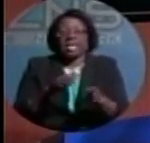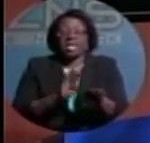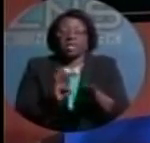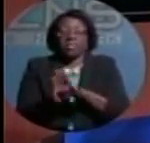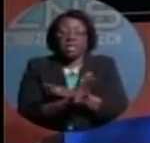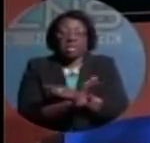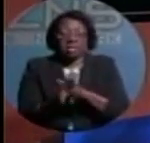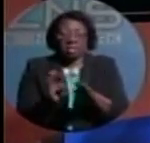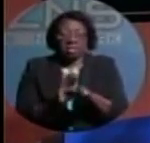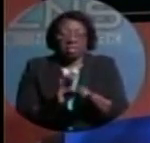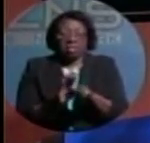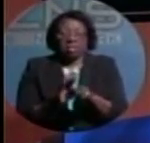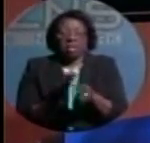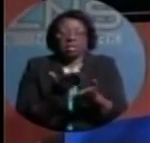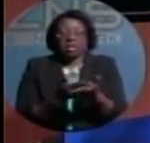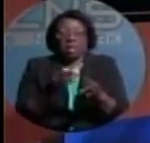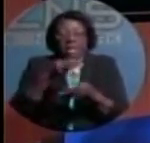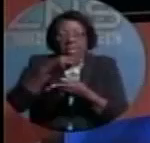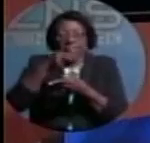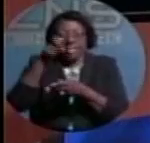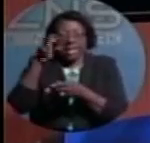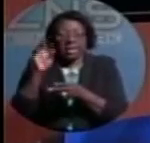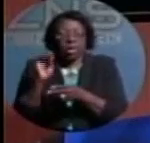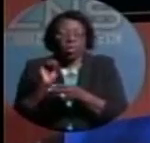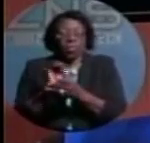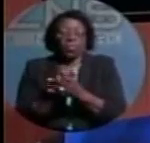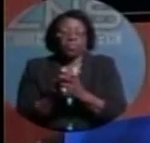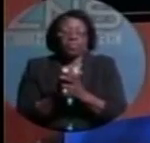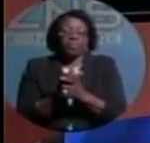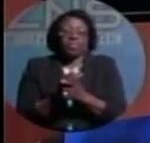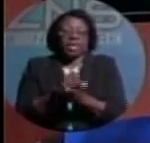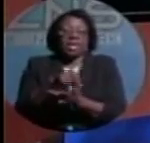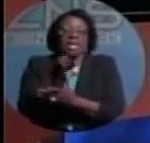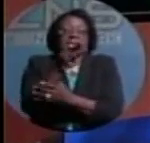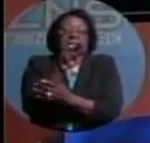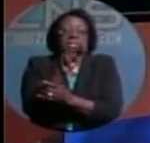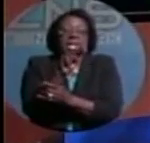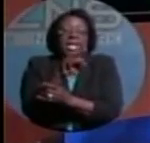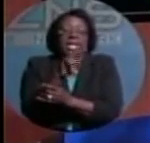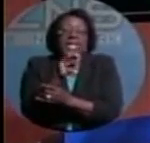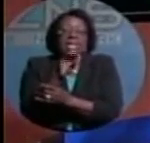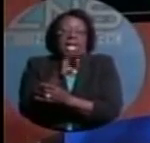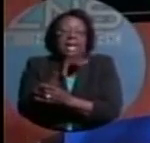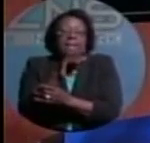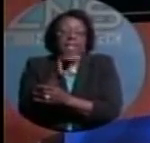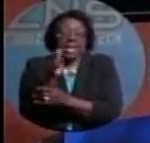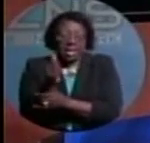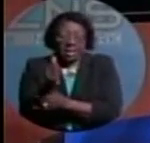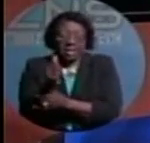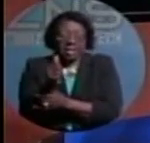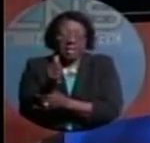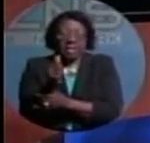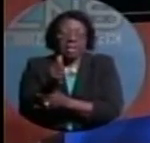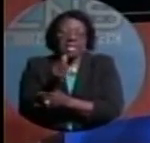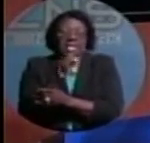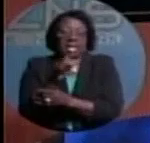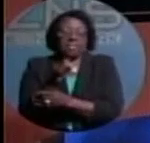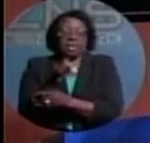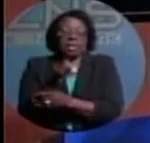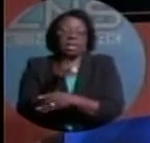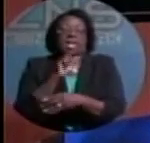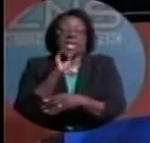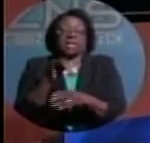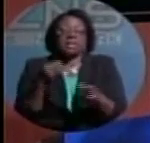Mexico. The National Emergency Management Agency, NEMA, is now fully activated, and residents in